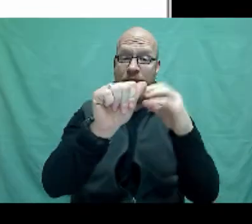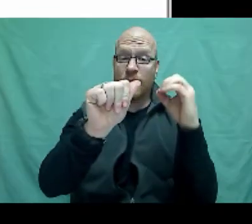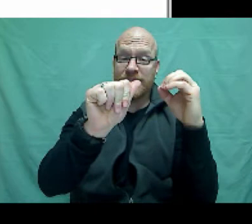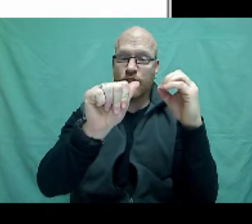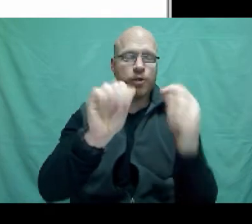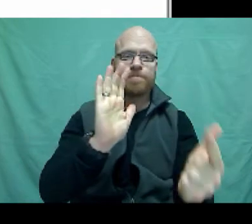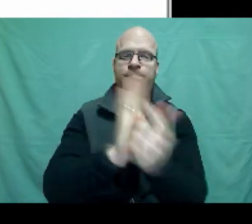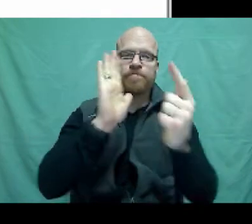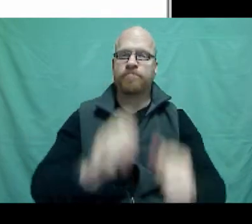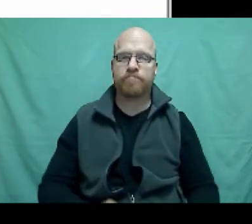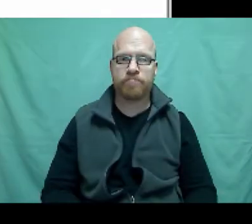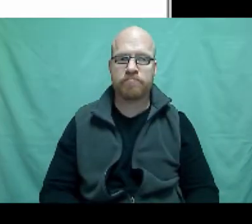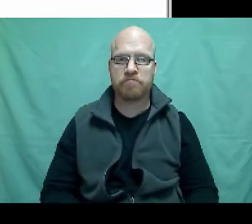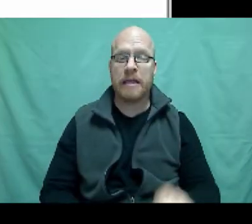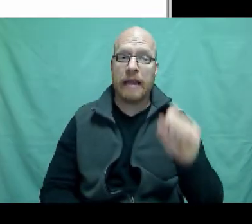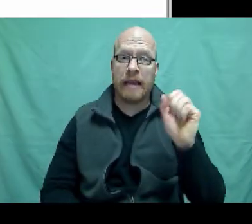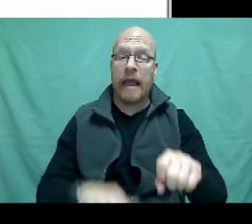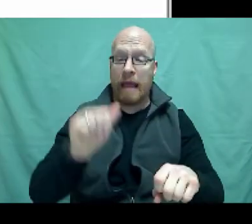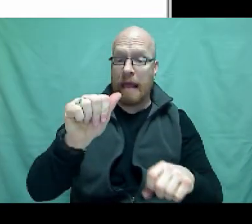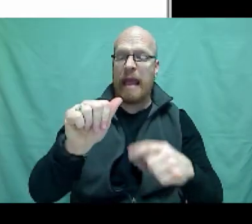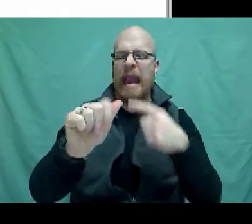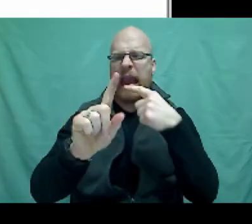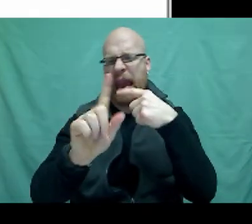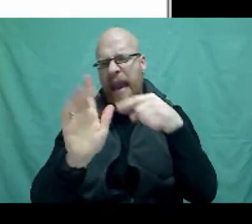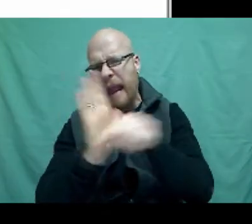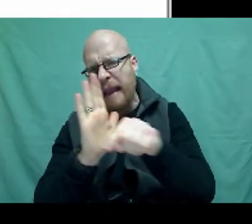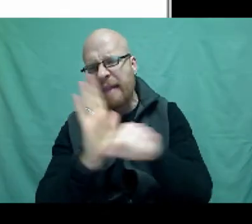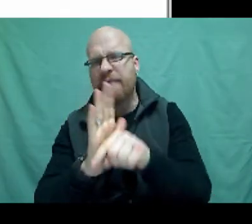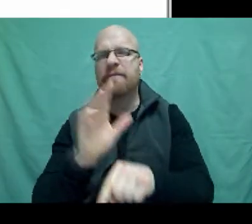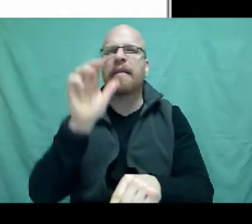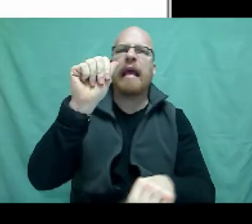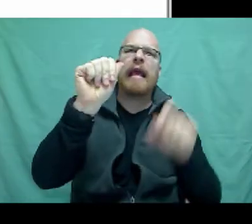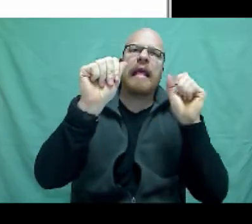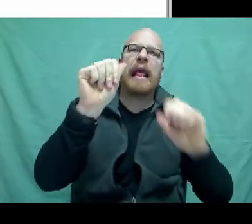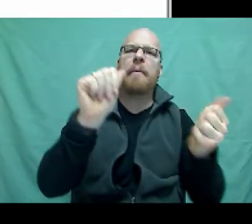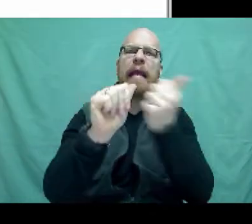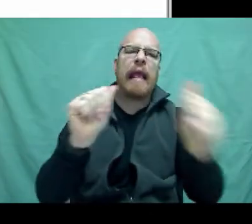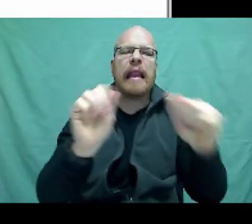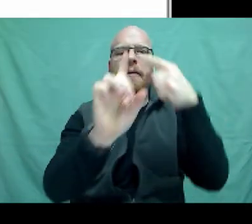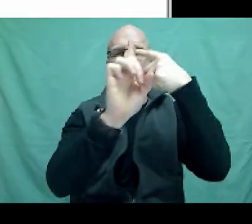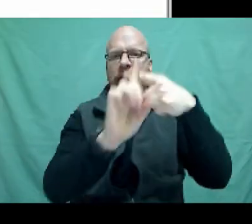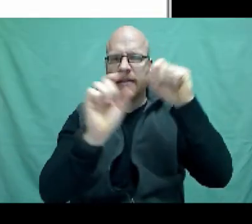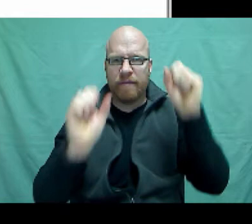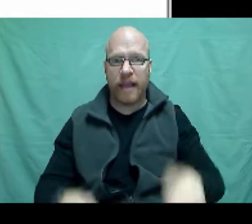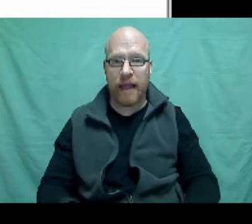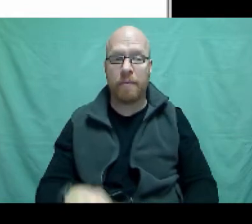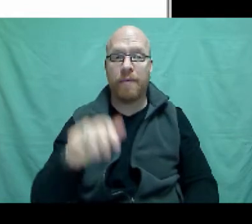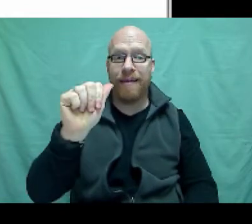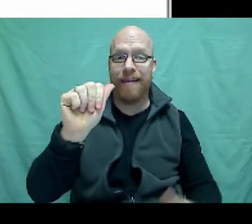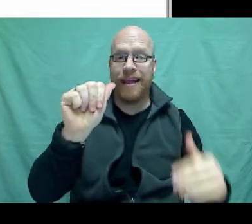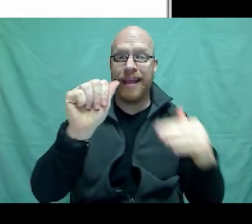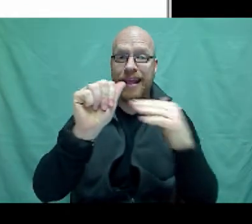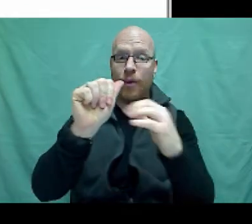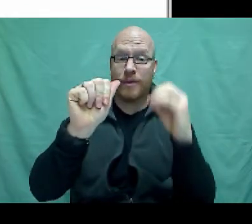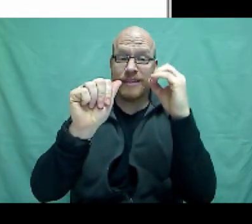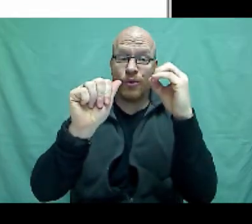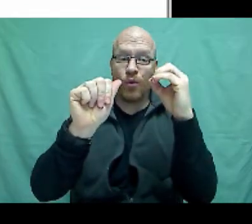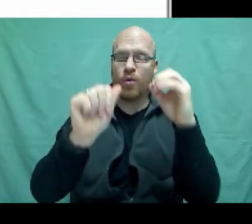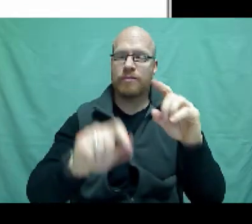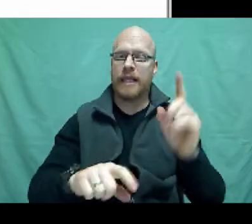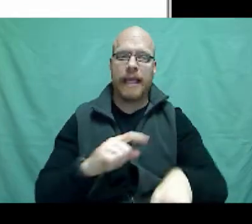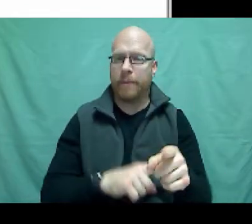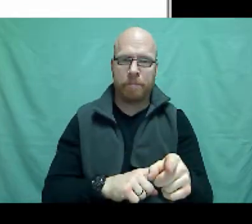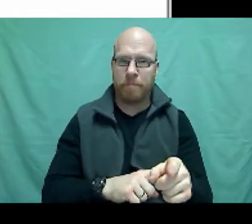Now, again, a is not allowed, cannot be equal to 0. We can have negative bases or positive bases,